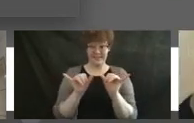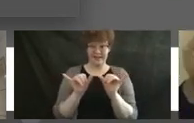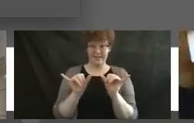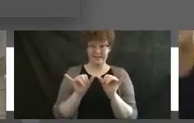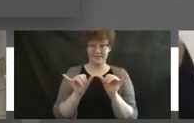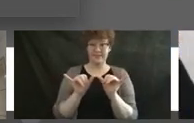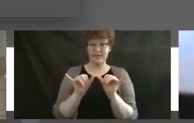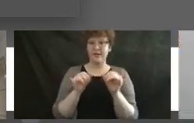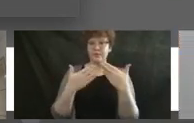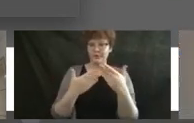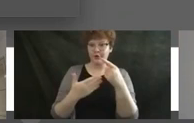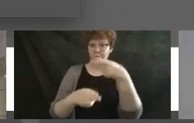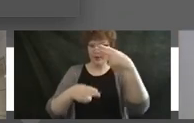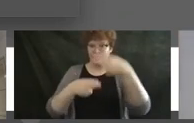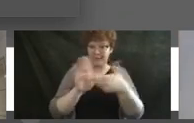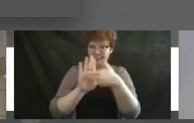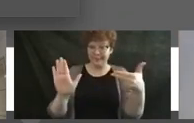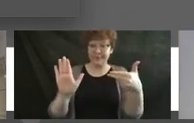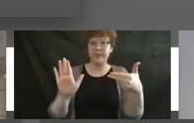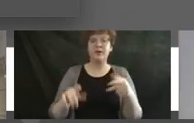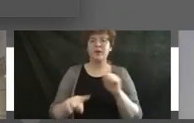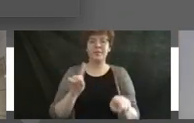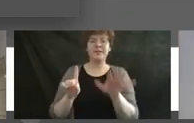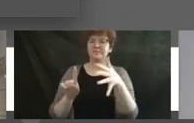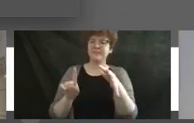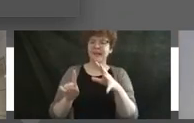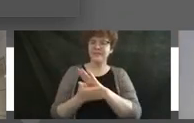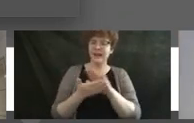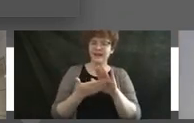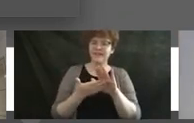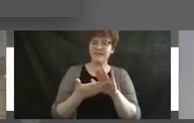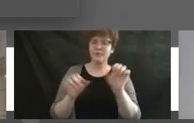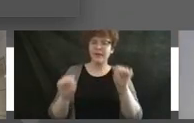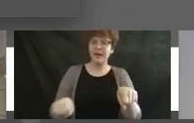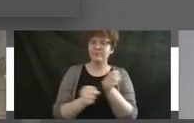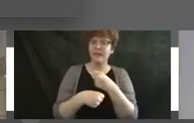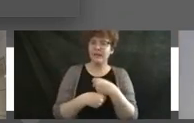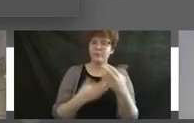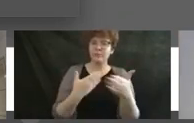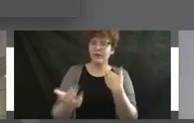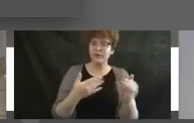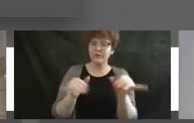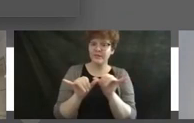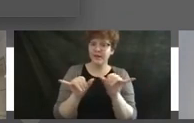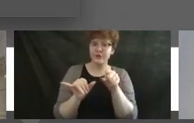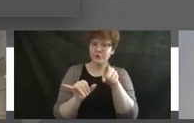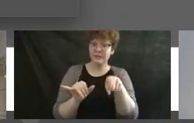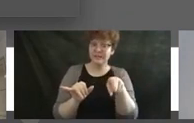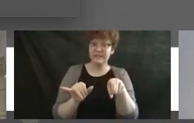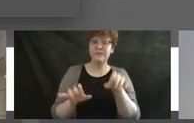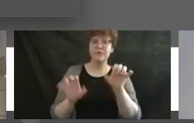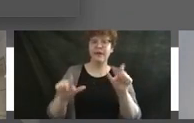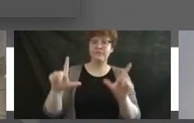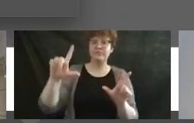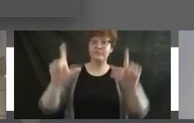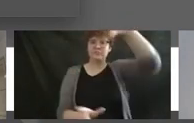objects. But it's kind of nice. You can make it whatever size they need to be. And you can flip along horizontal or vertical.